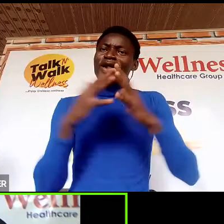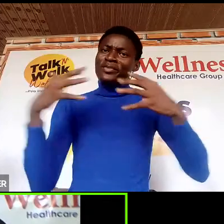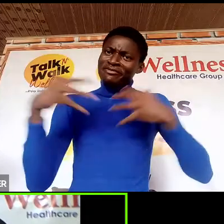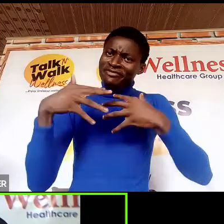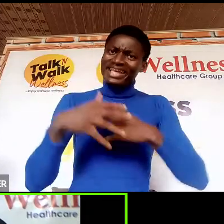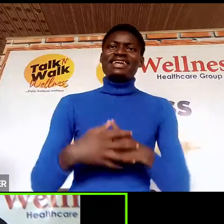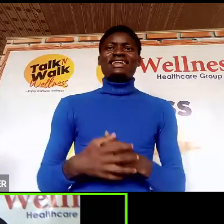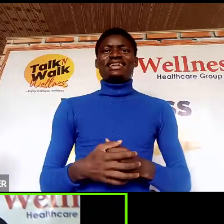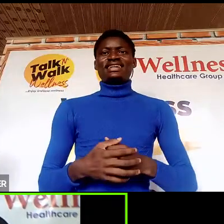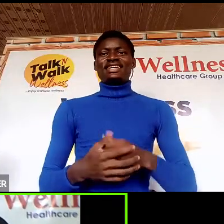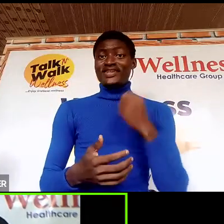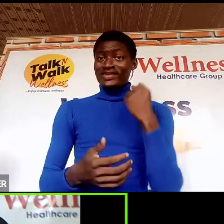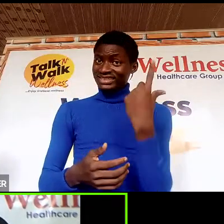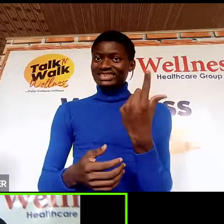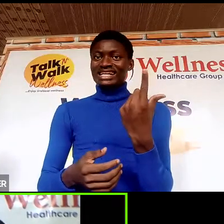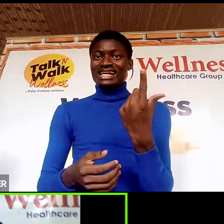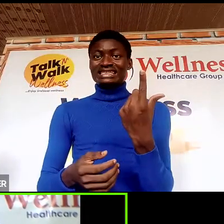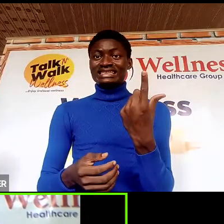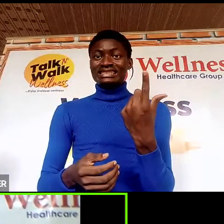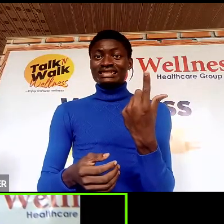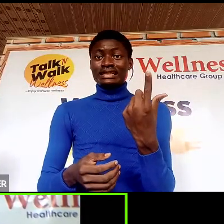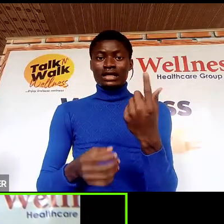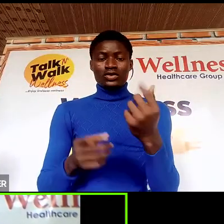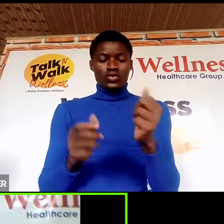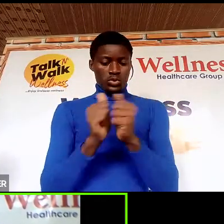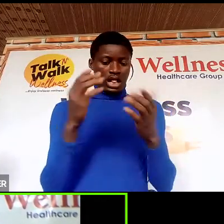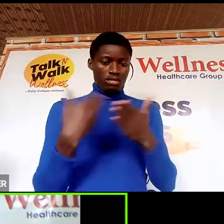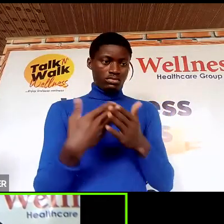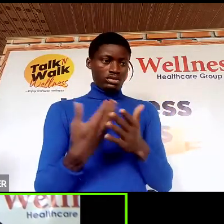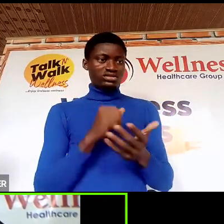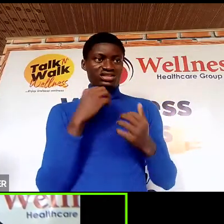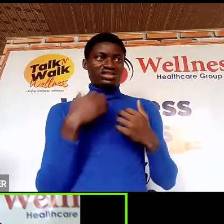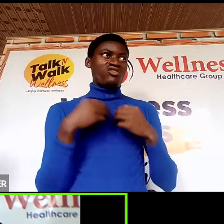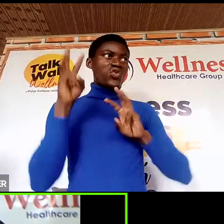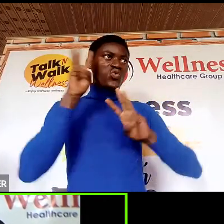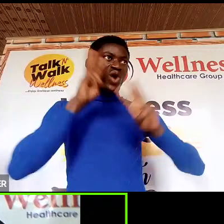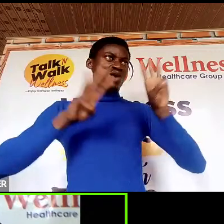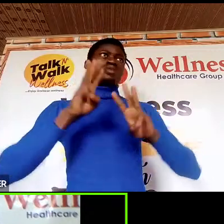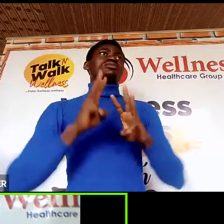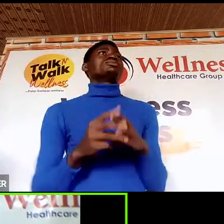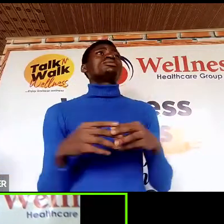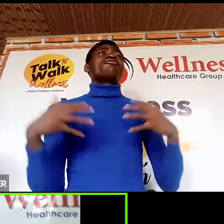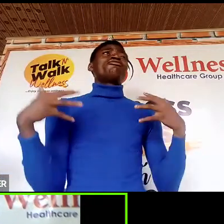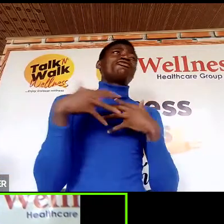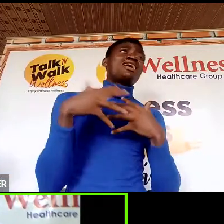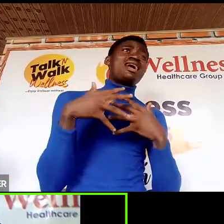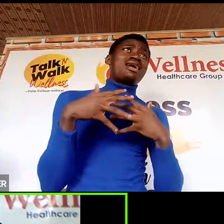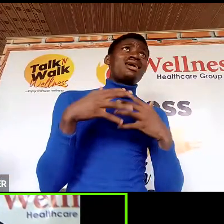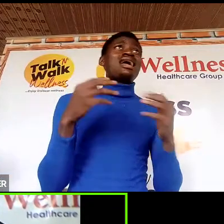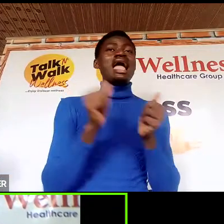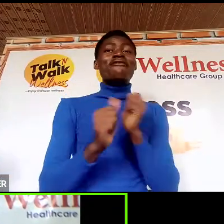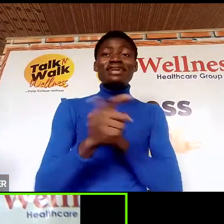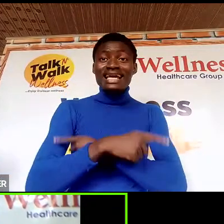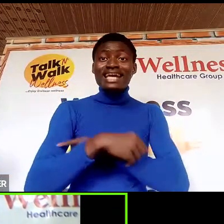life. And when you have money, you now become, in a part of